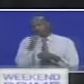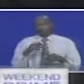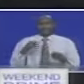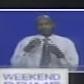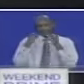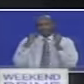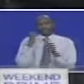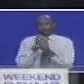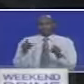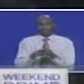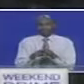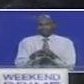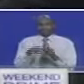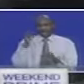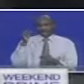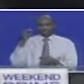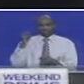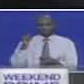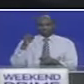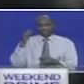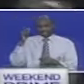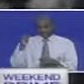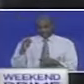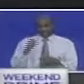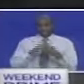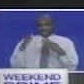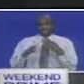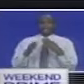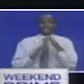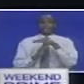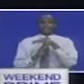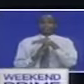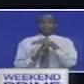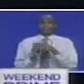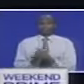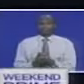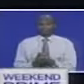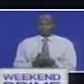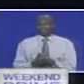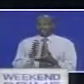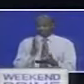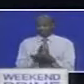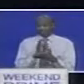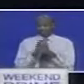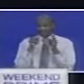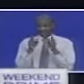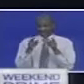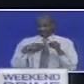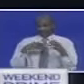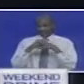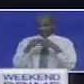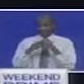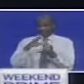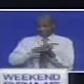things. Asha Mwilu, KTN Weekend Prime. And indeed, that will form the